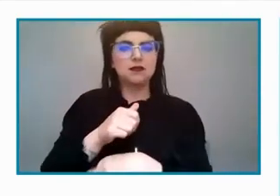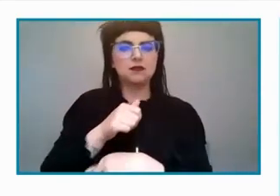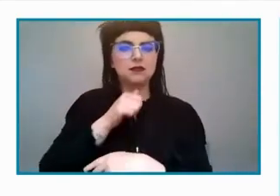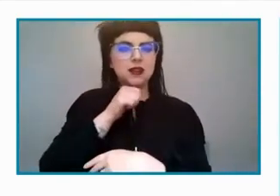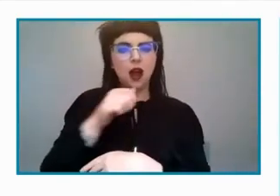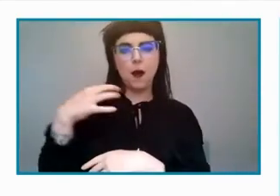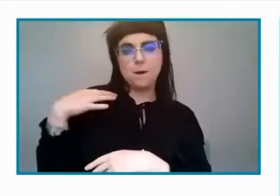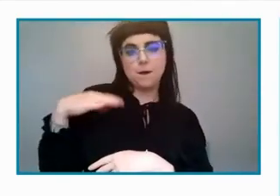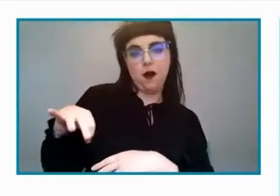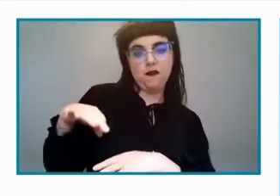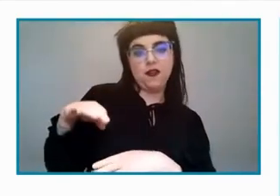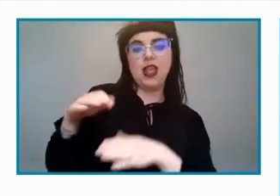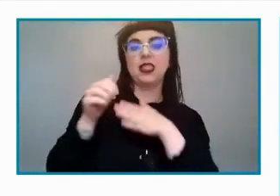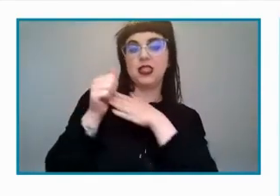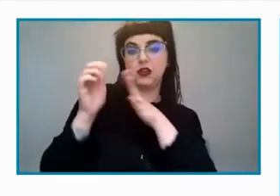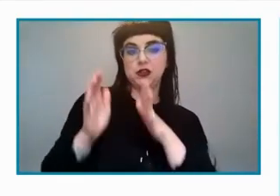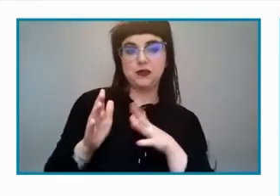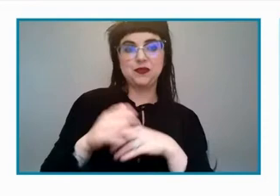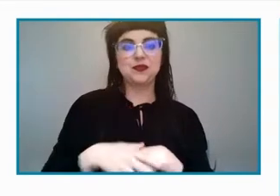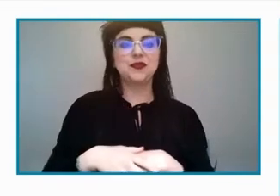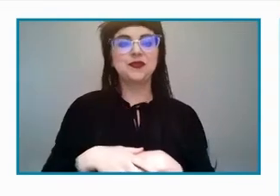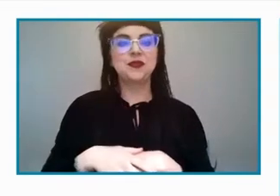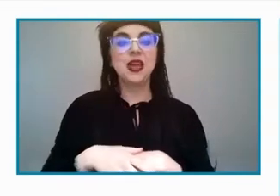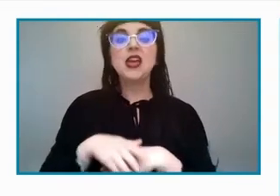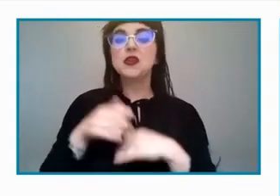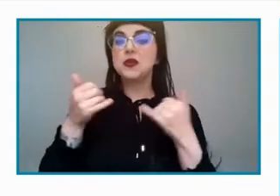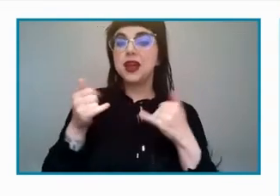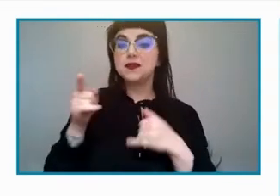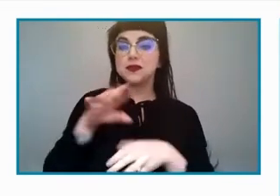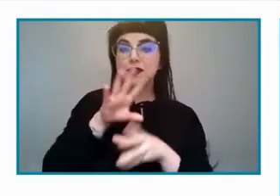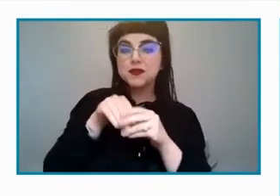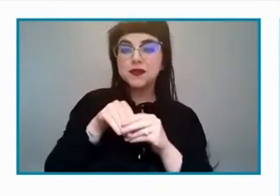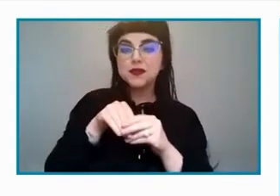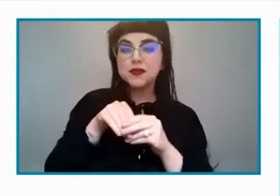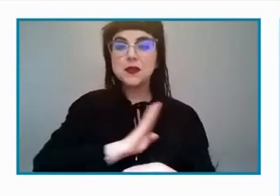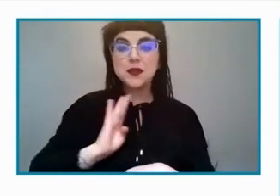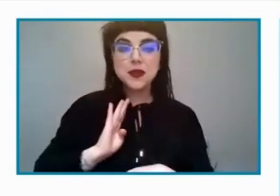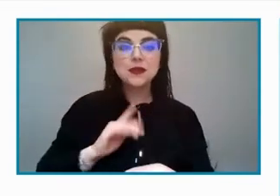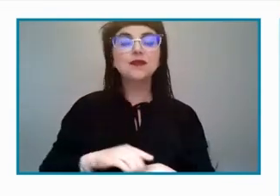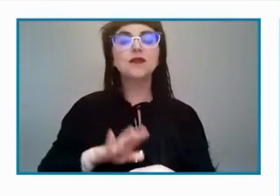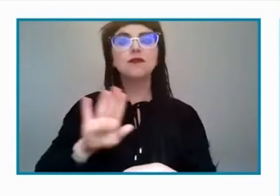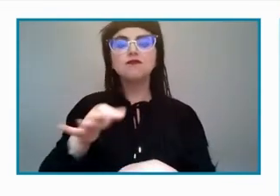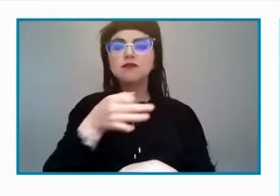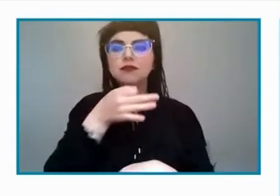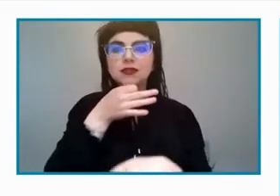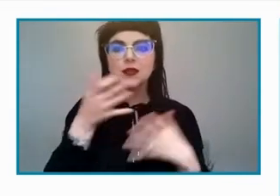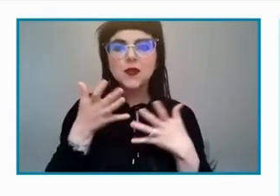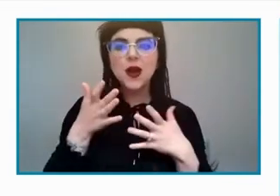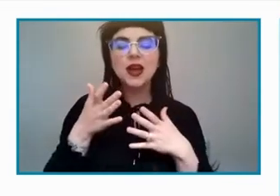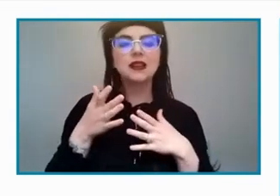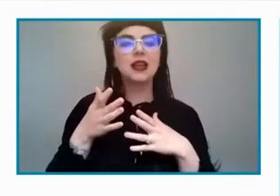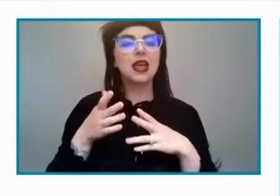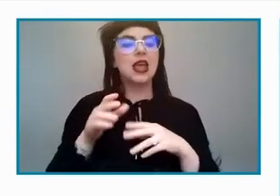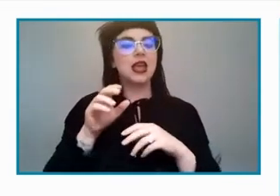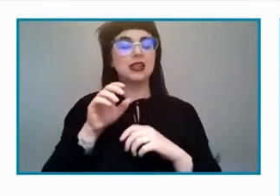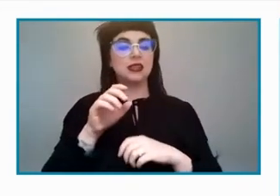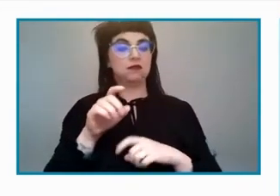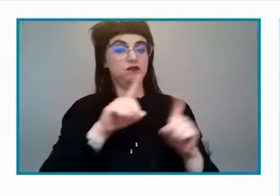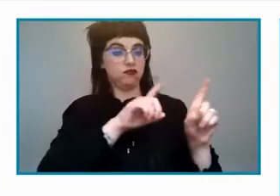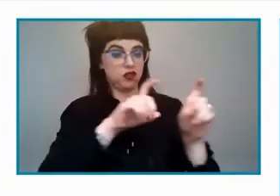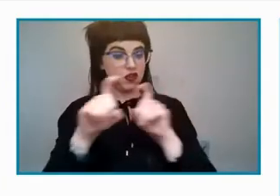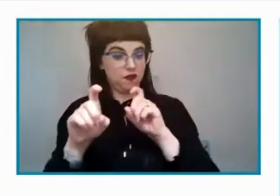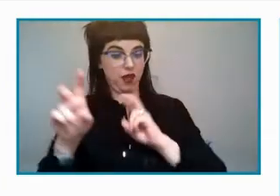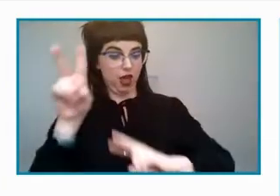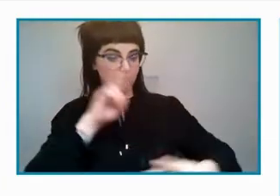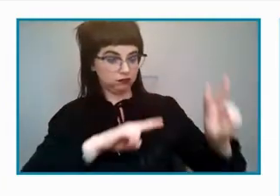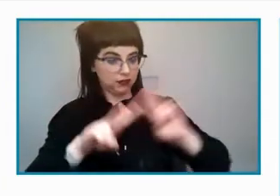of 2020 and serves as the board chair. Her expertise is in survey development, evaluation, and data analysis. And